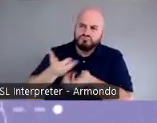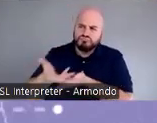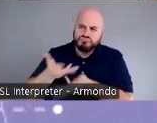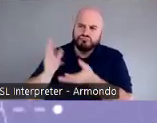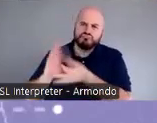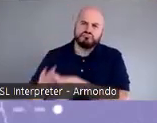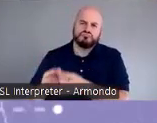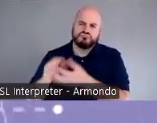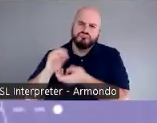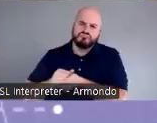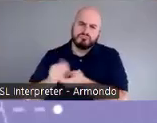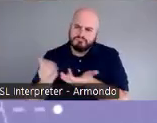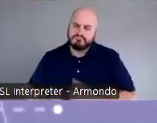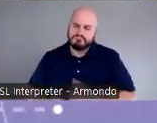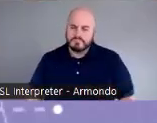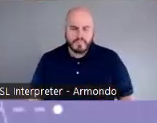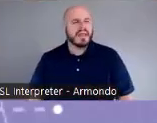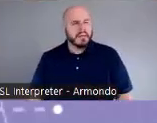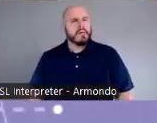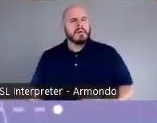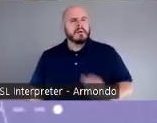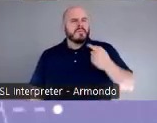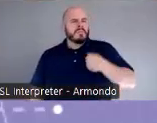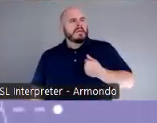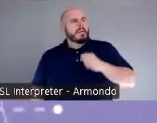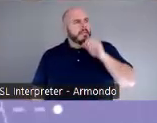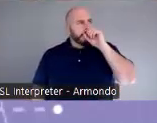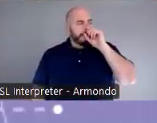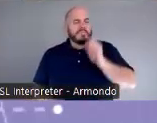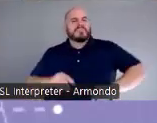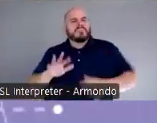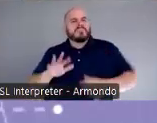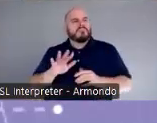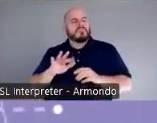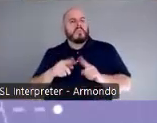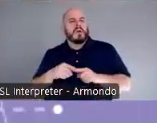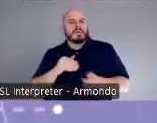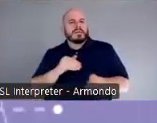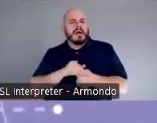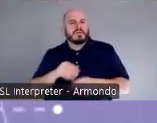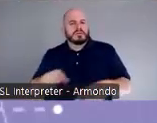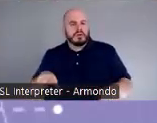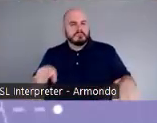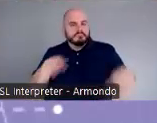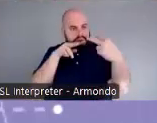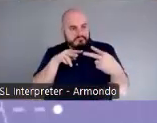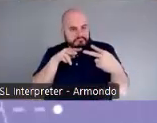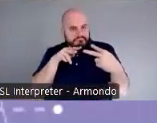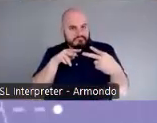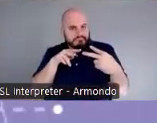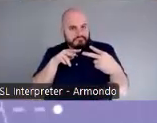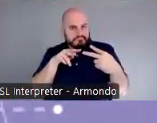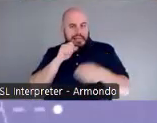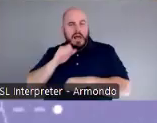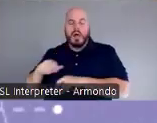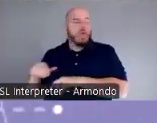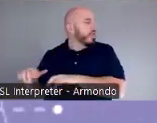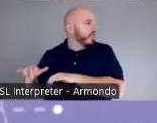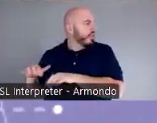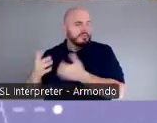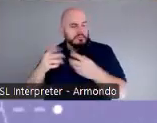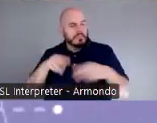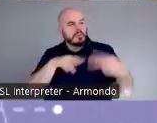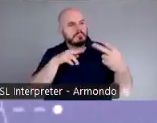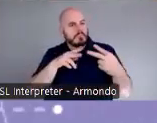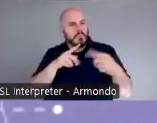Yeah, so for me, I find when doctors are facing the patient, when I'm really face to face with a doctor,